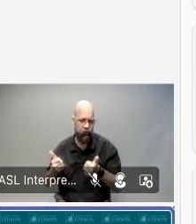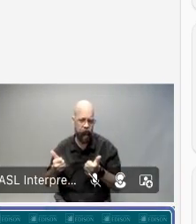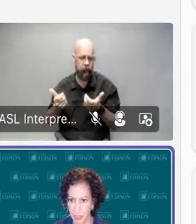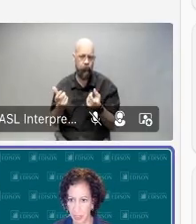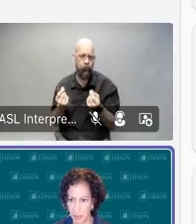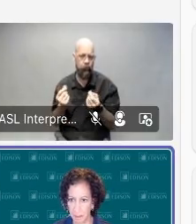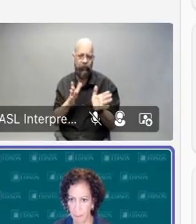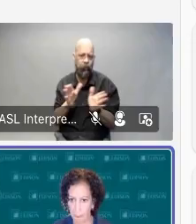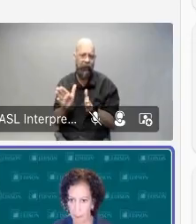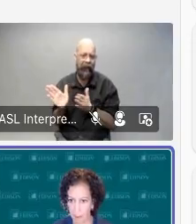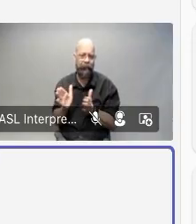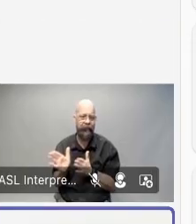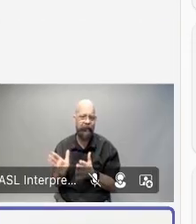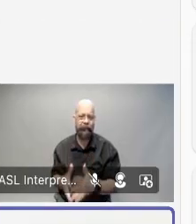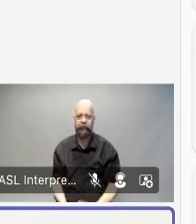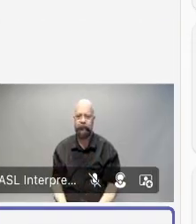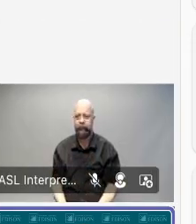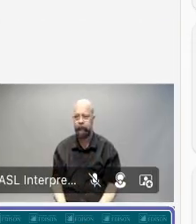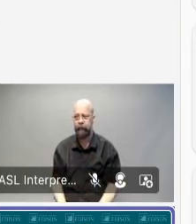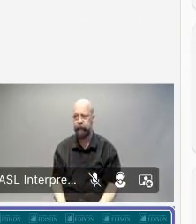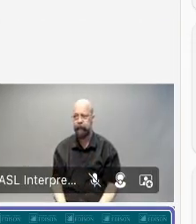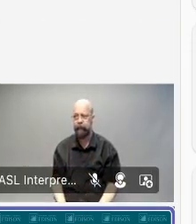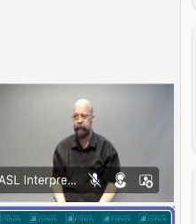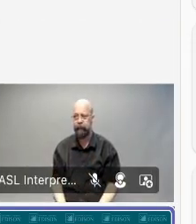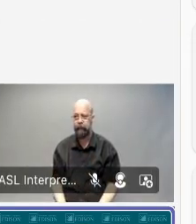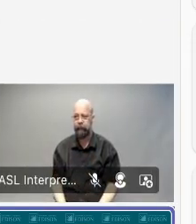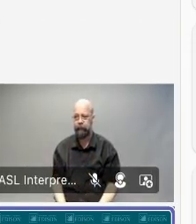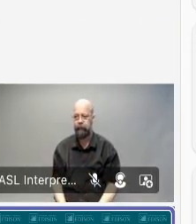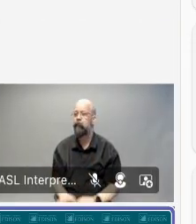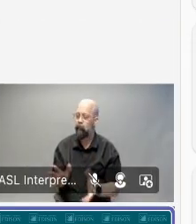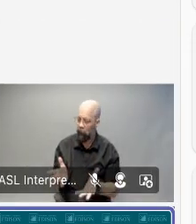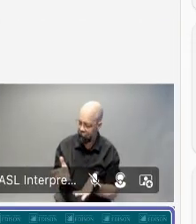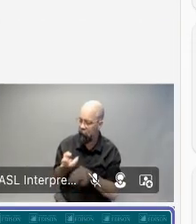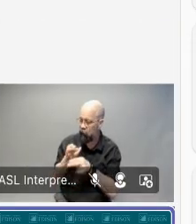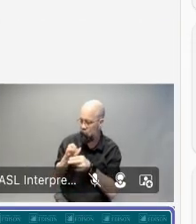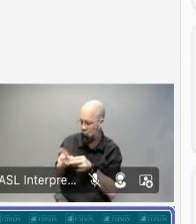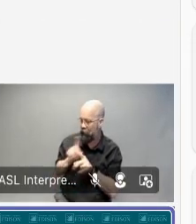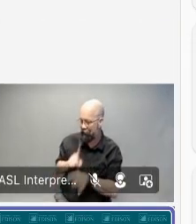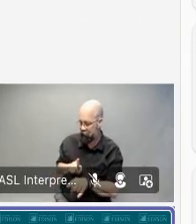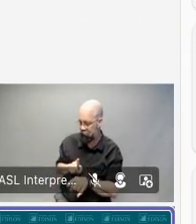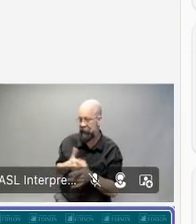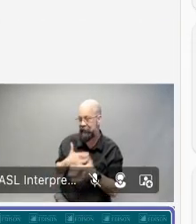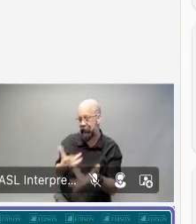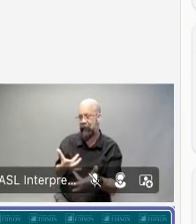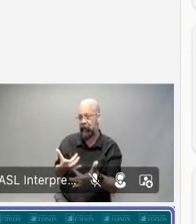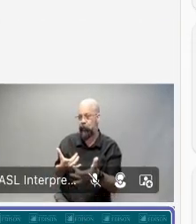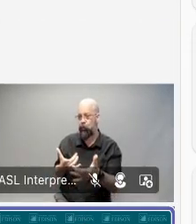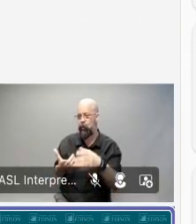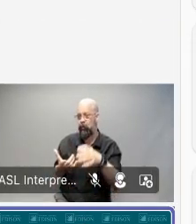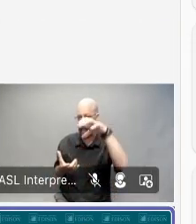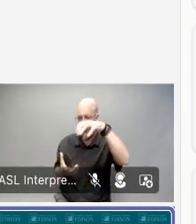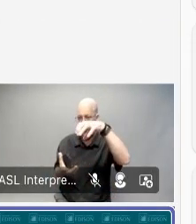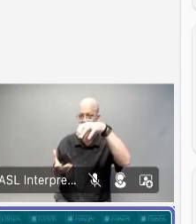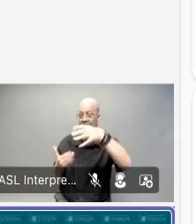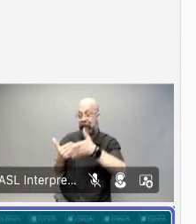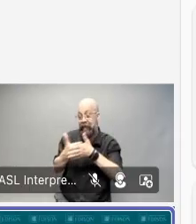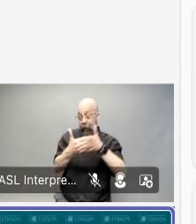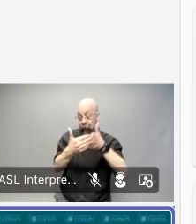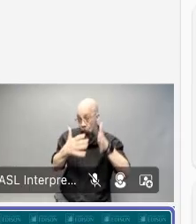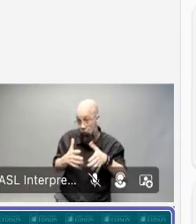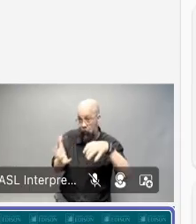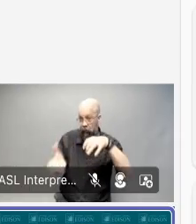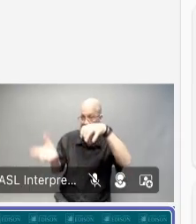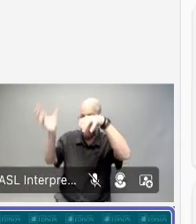So Jude, that one? Yeah. So the short answer is that we are mainly using covered conductor on neighborhood power lines, on